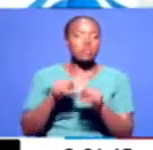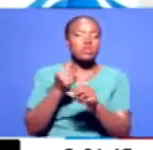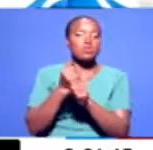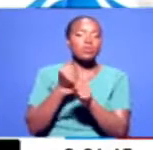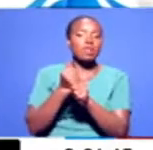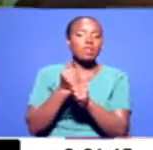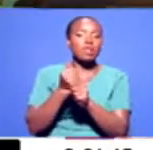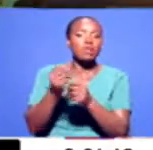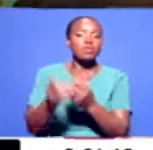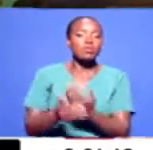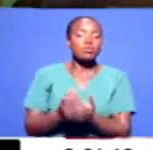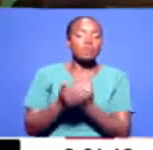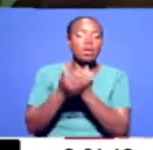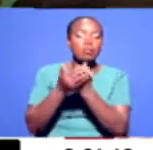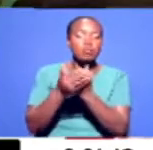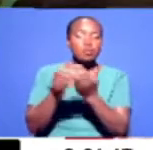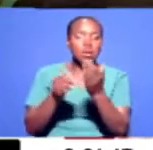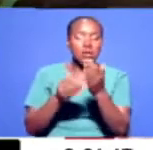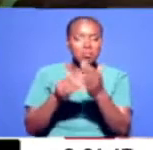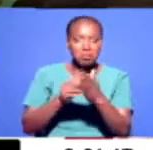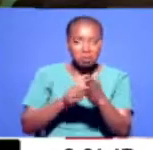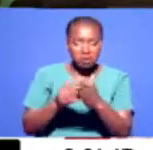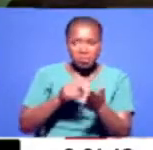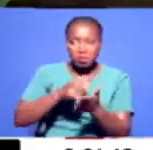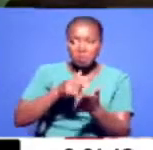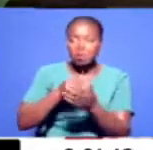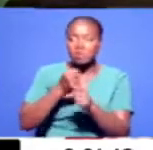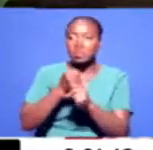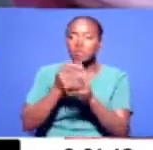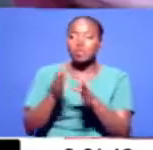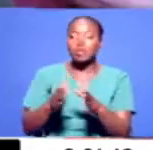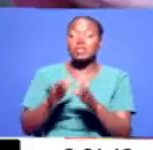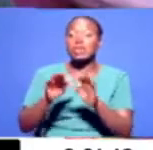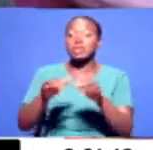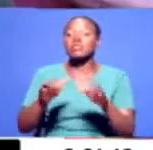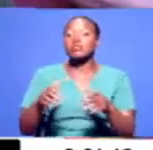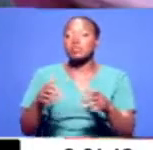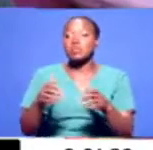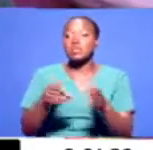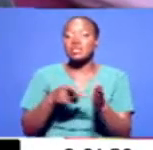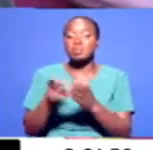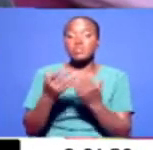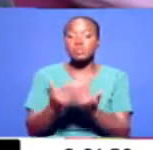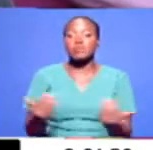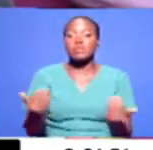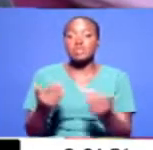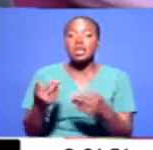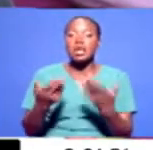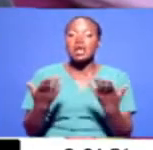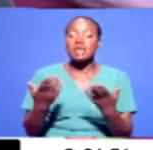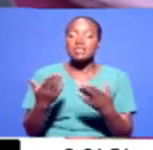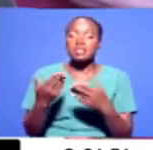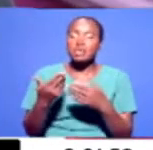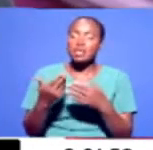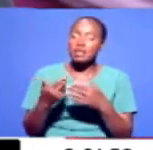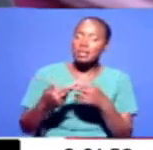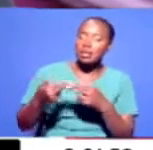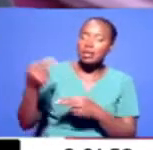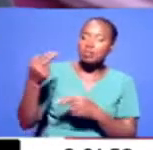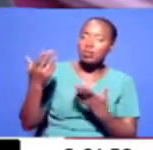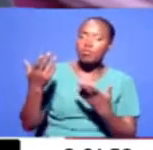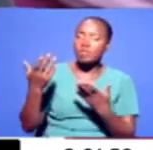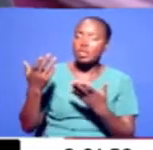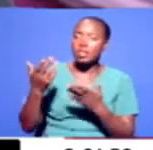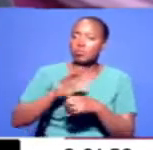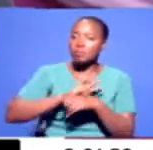the vulnerable, including the workers and farmers on the cost of inputs. That at the height of the pandemic,